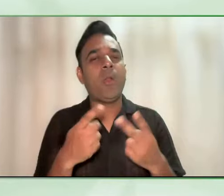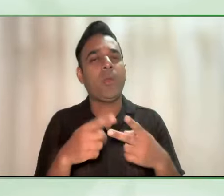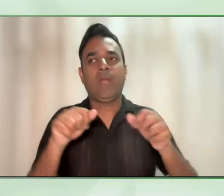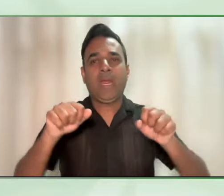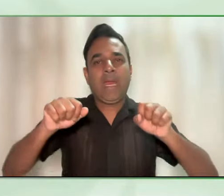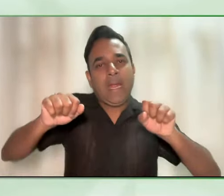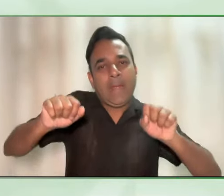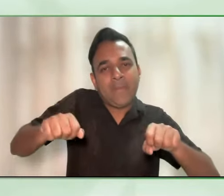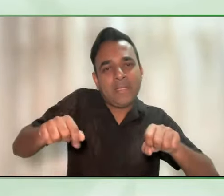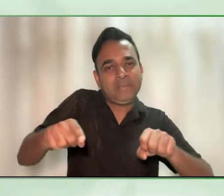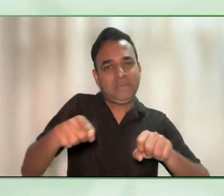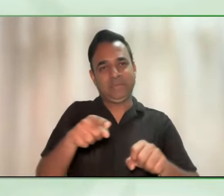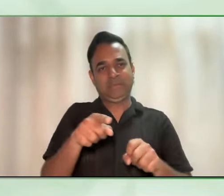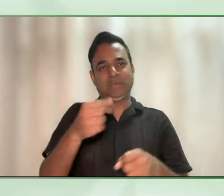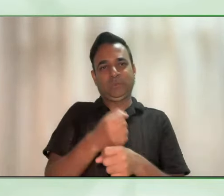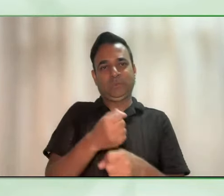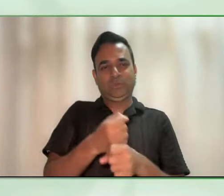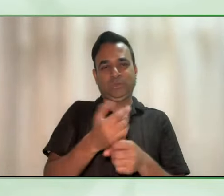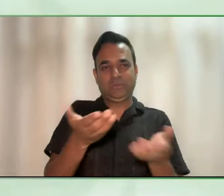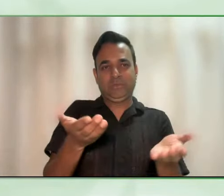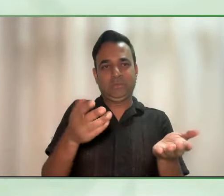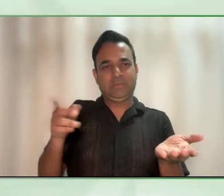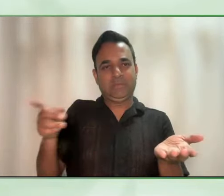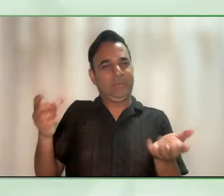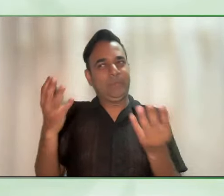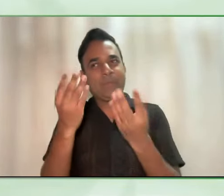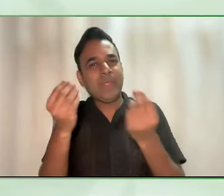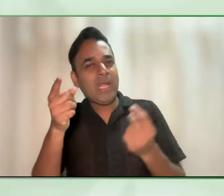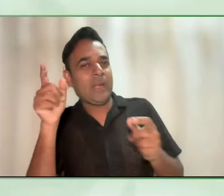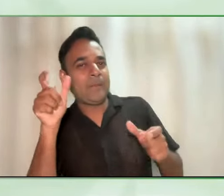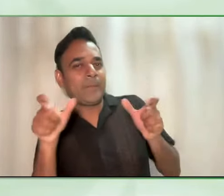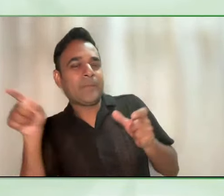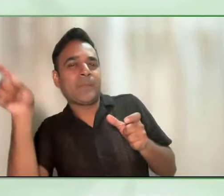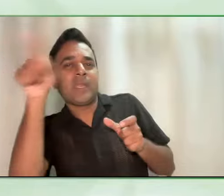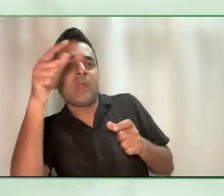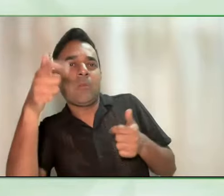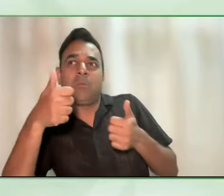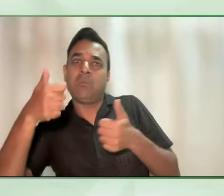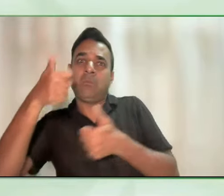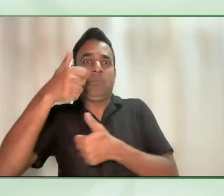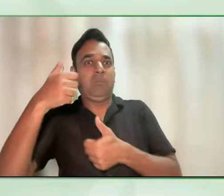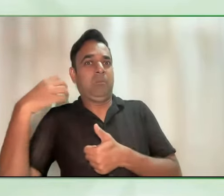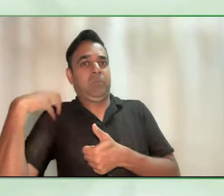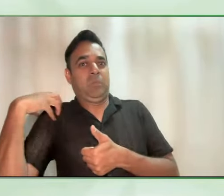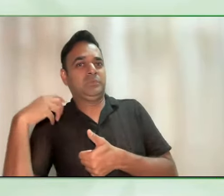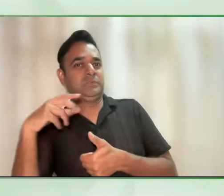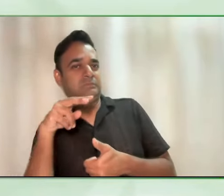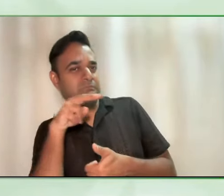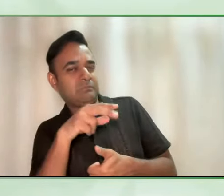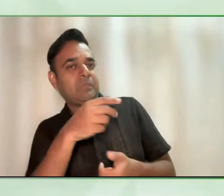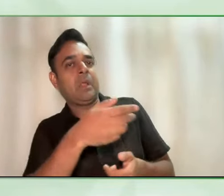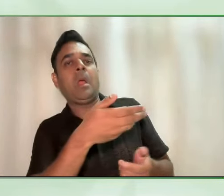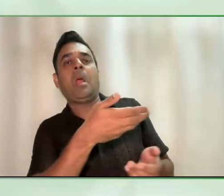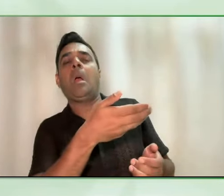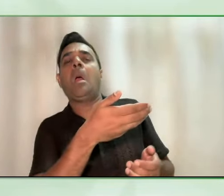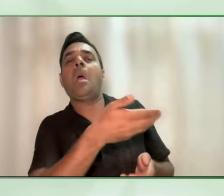to raise awareness about it, aimed at different target groups, such as professionals, but also